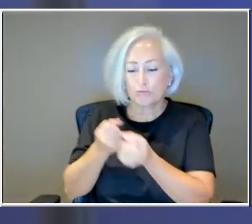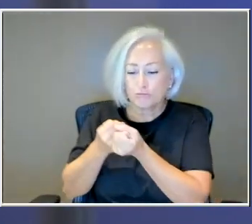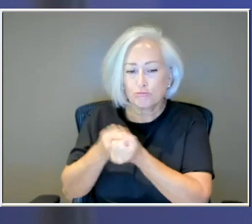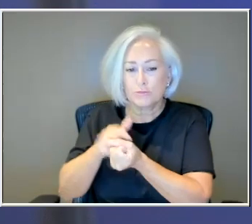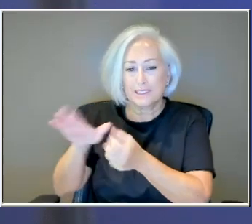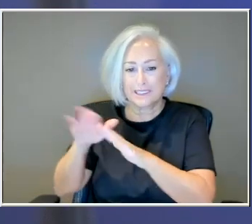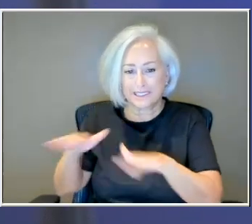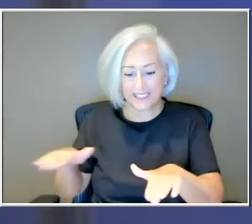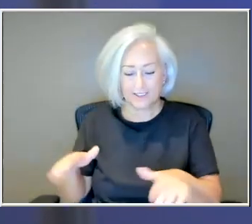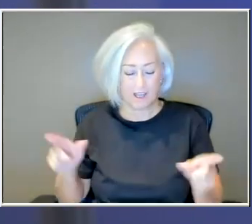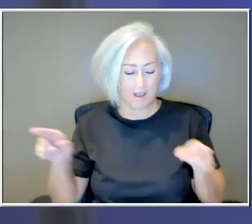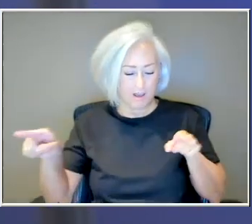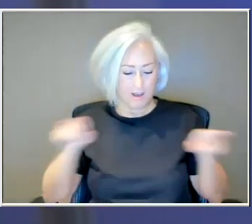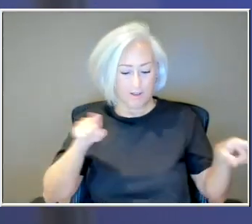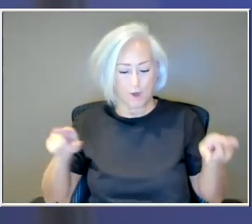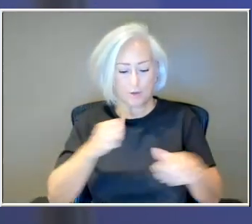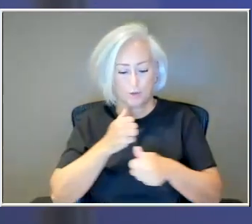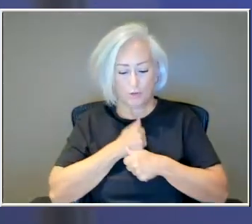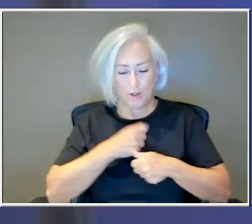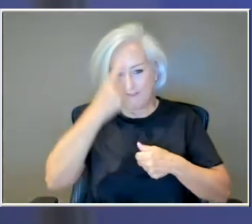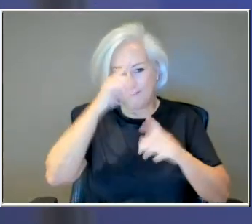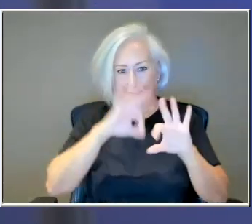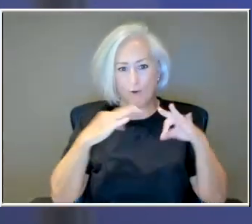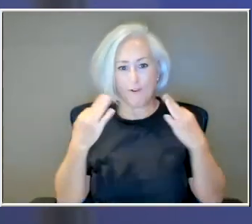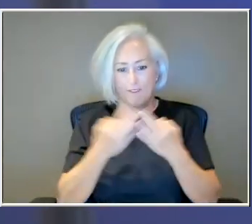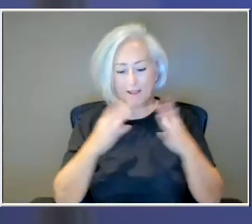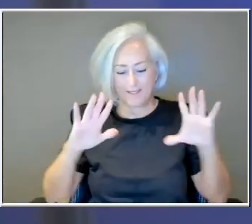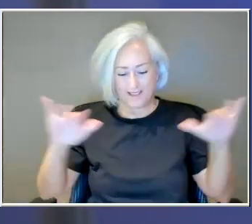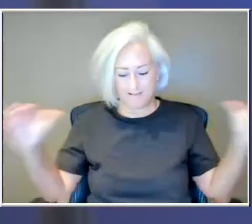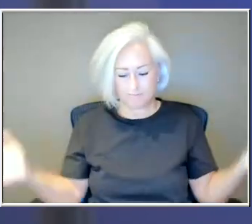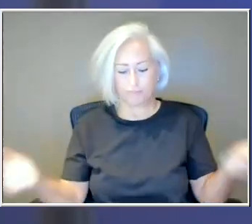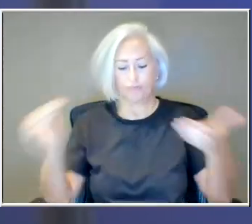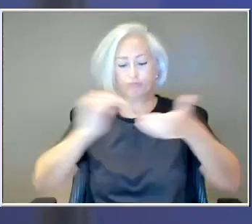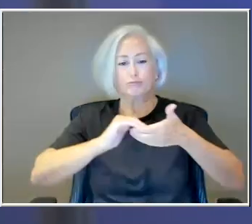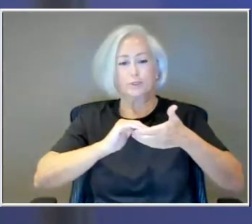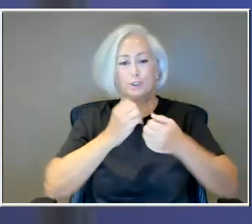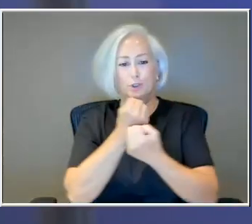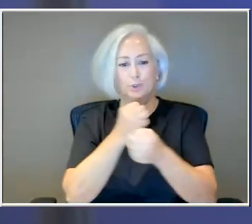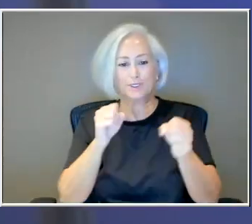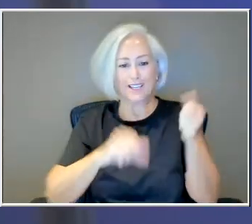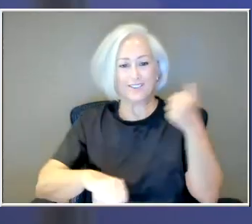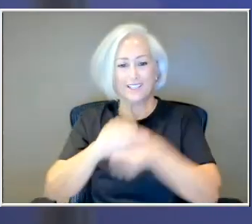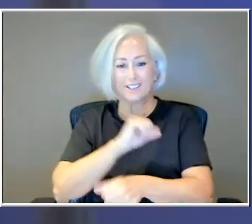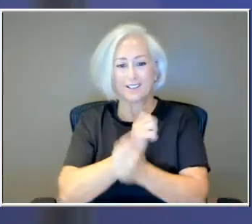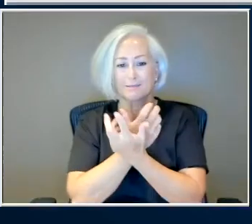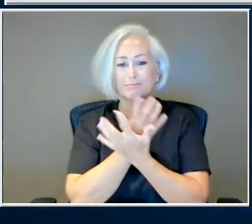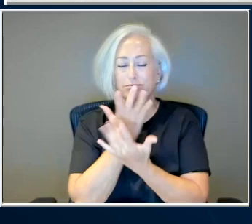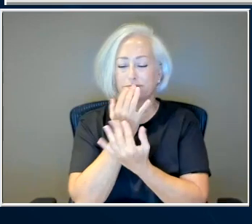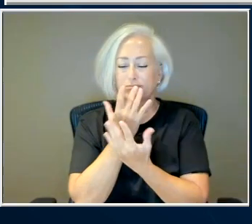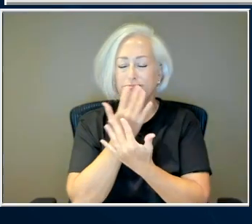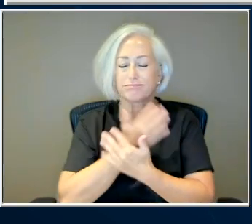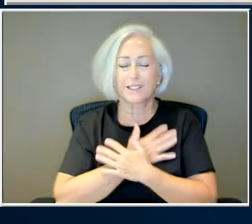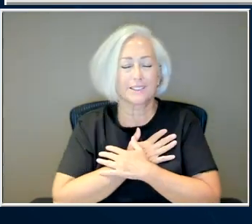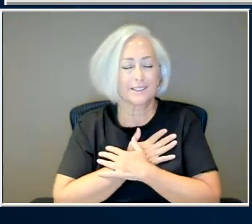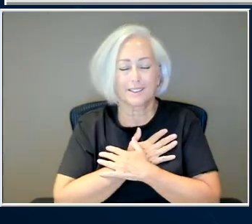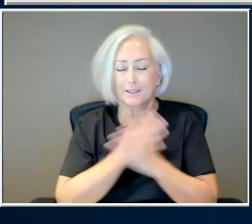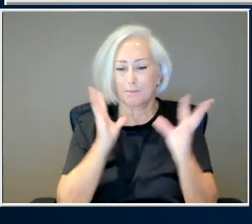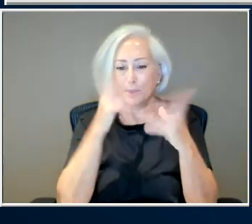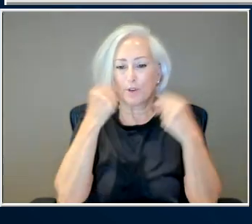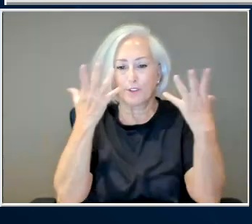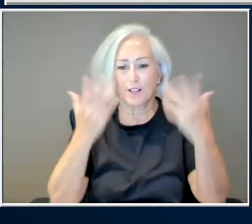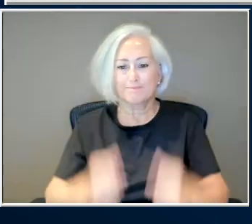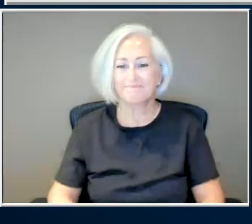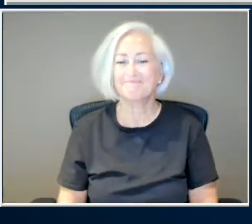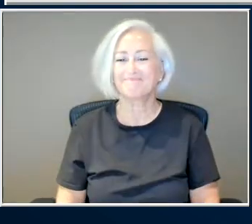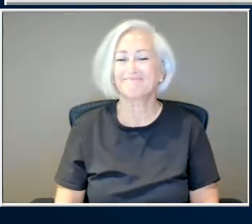this intense love for family to save each other. It's a beautiful story. Justin, again, thank you for